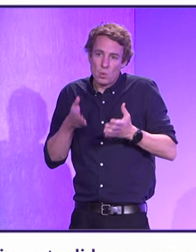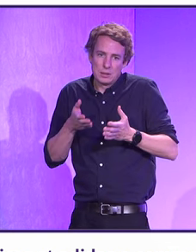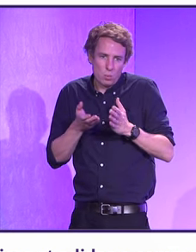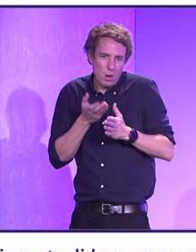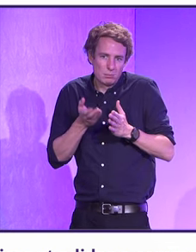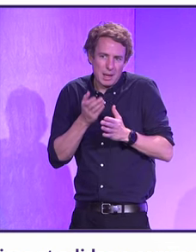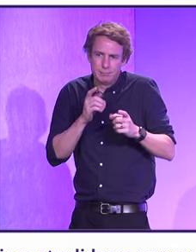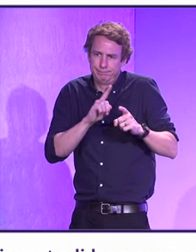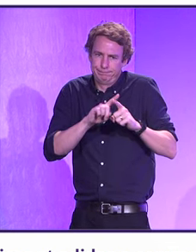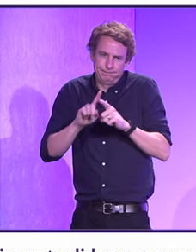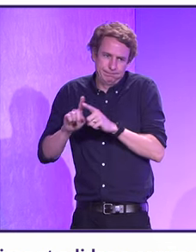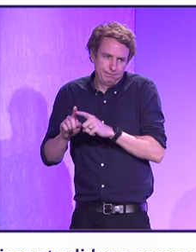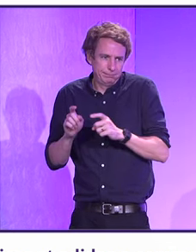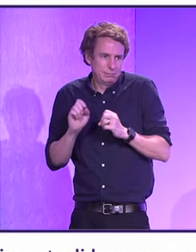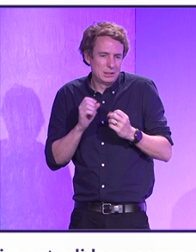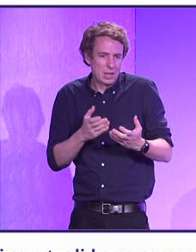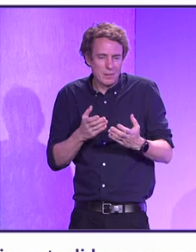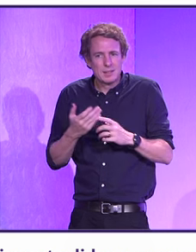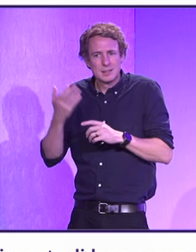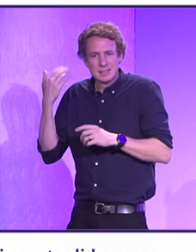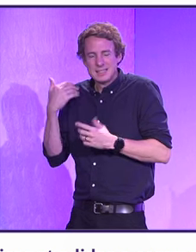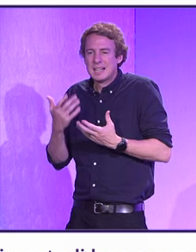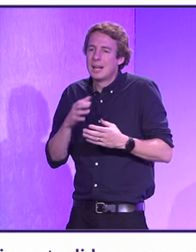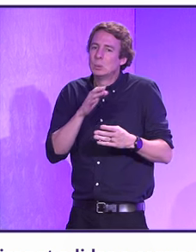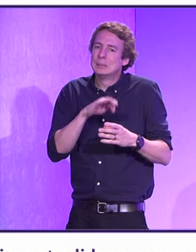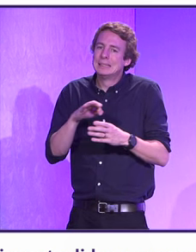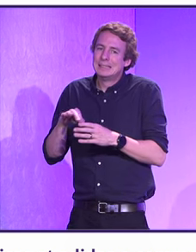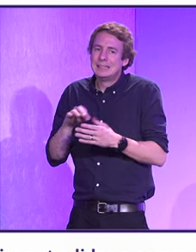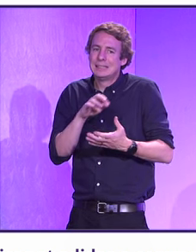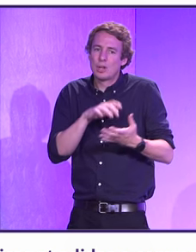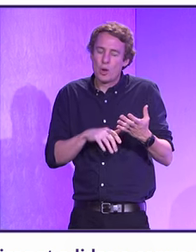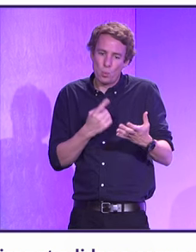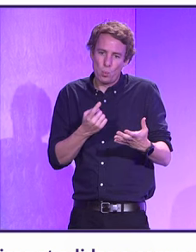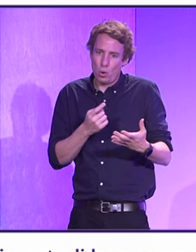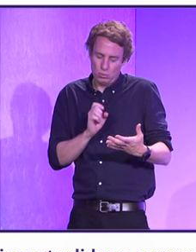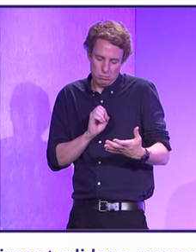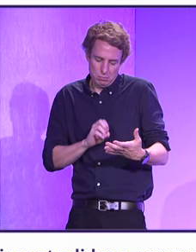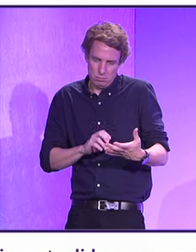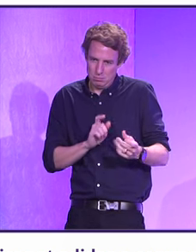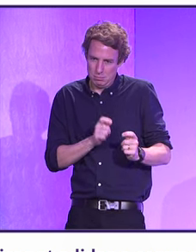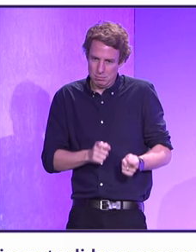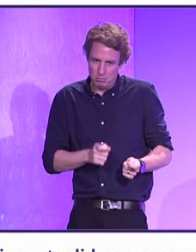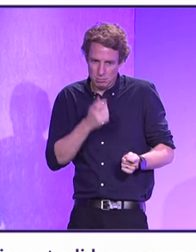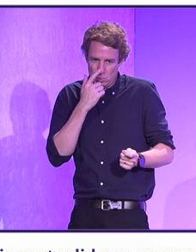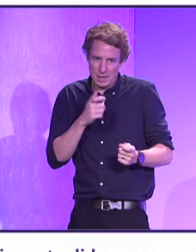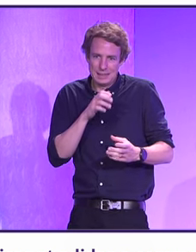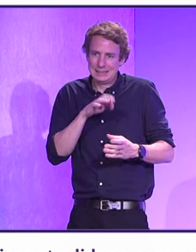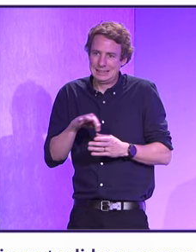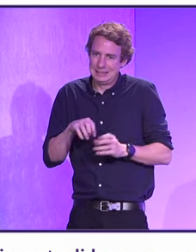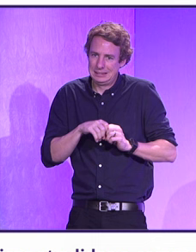we had to update this across like different ingresses. And now when we have the seed code, just that, like, we have one seed code, one place you update it, and